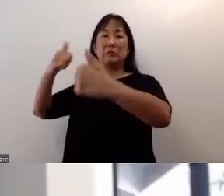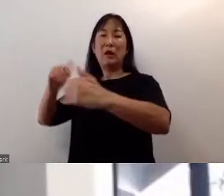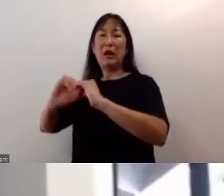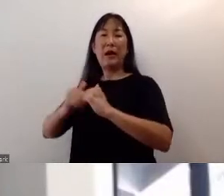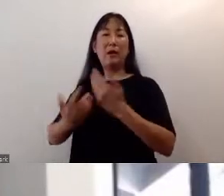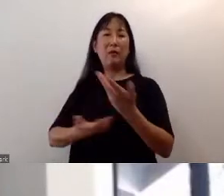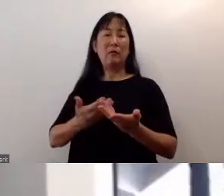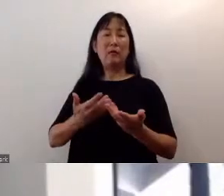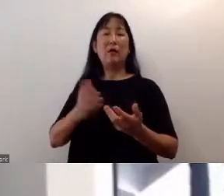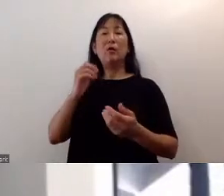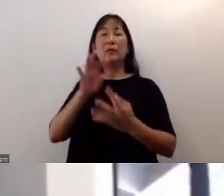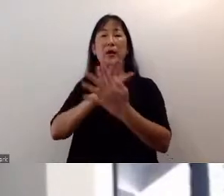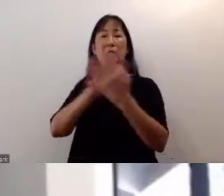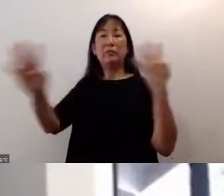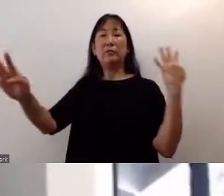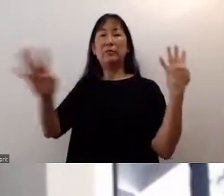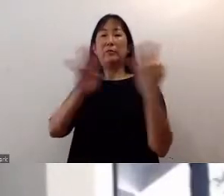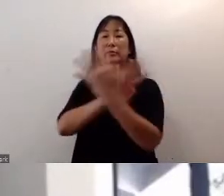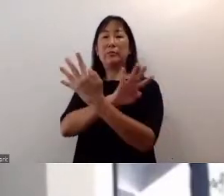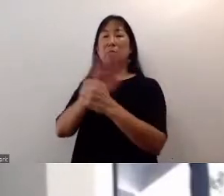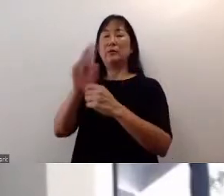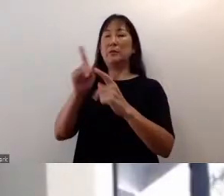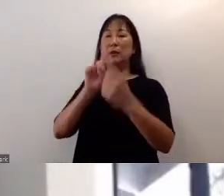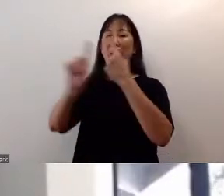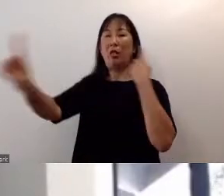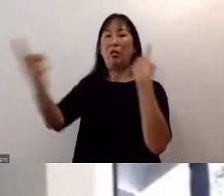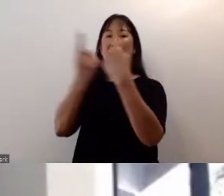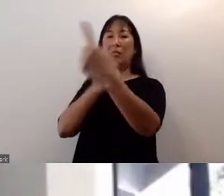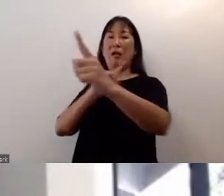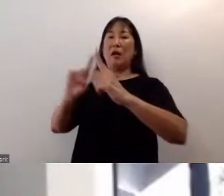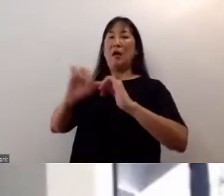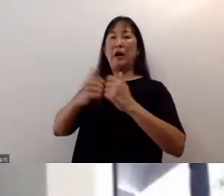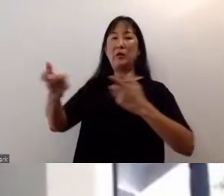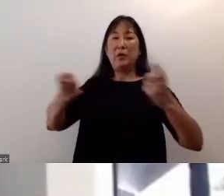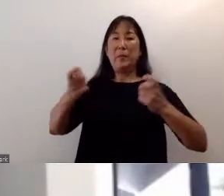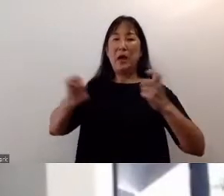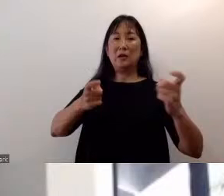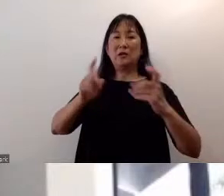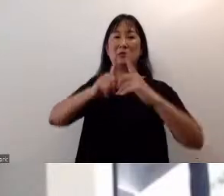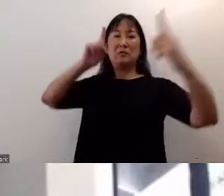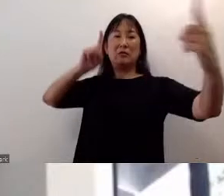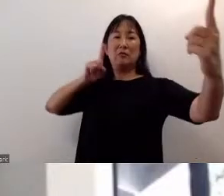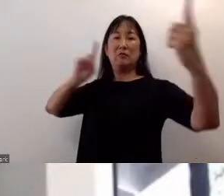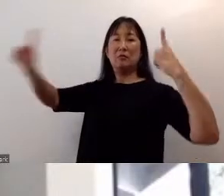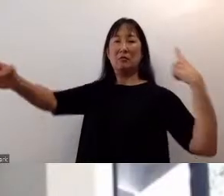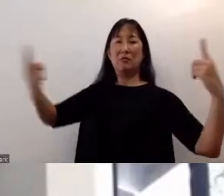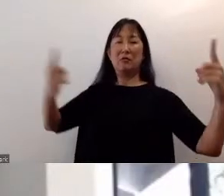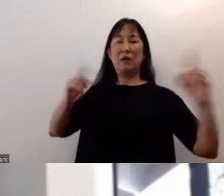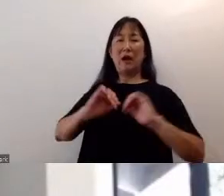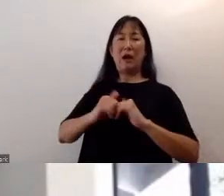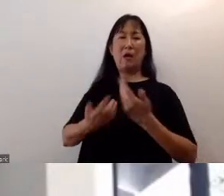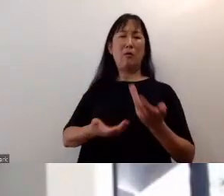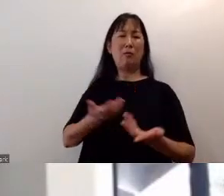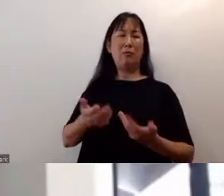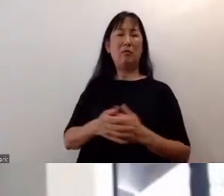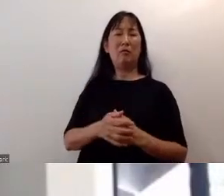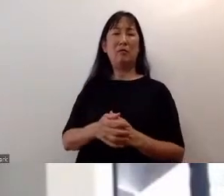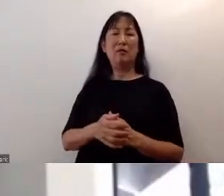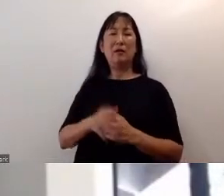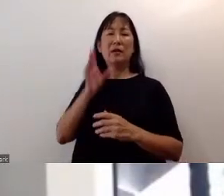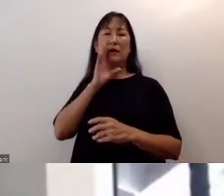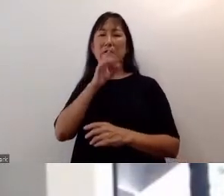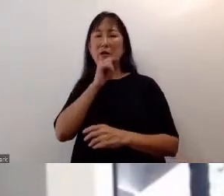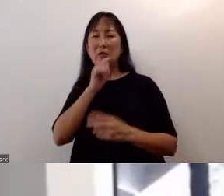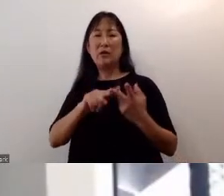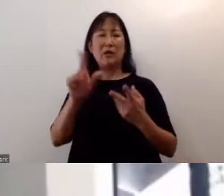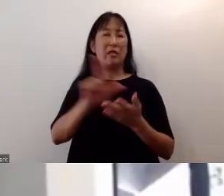managing traffic in common areas such as the office, the library, cafeteria, workrooms, or others? And questions around